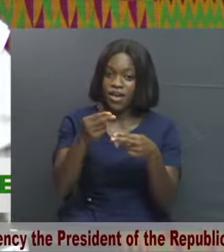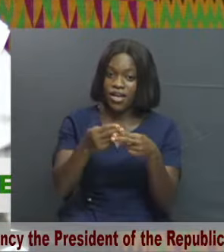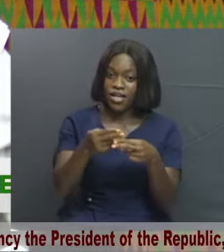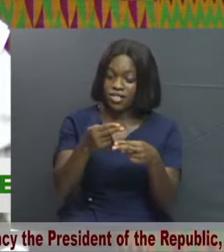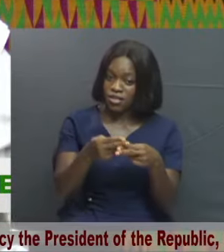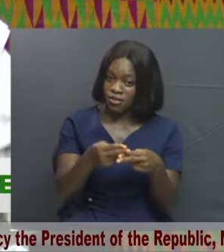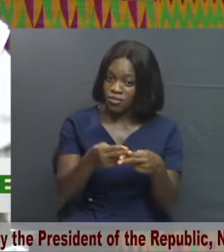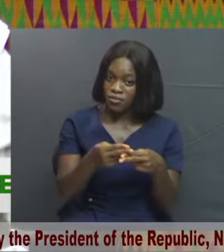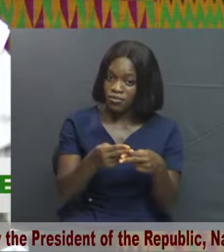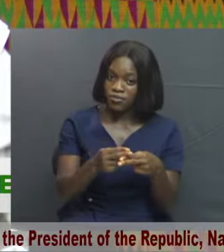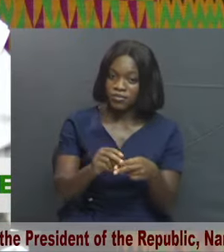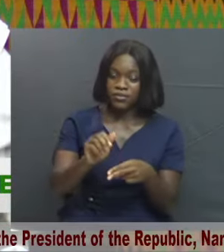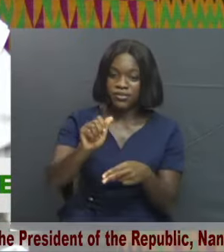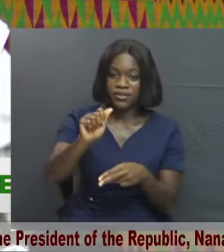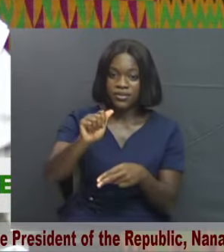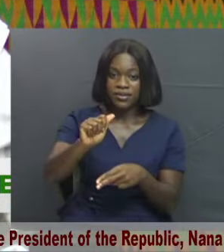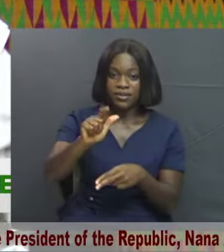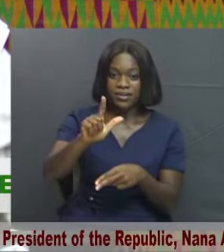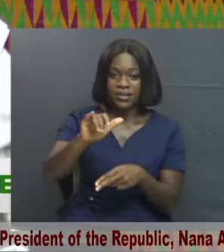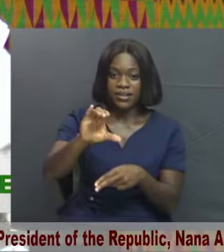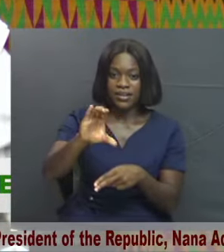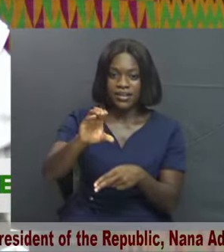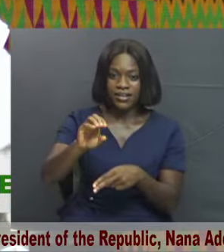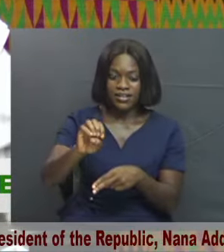Excellency Alicea